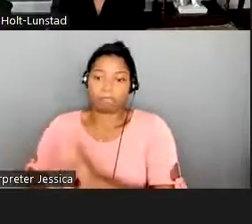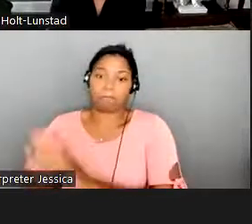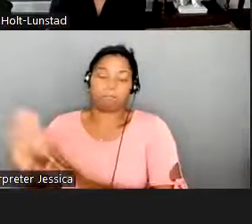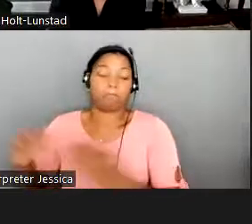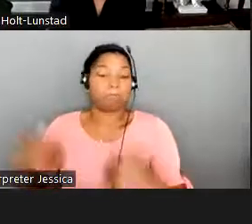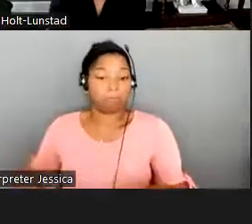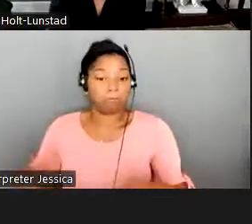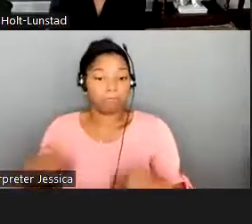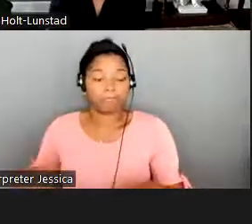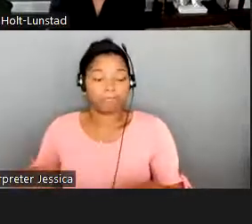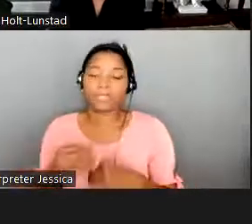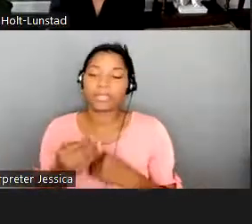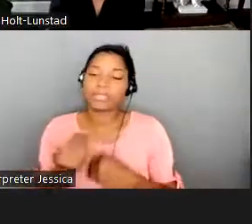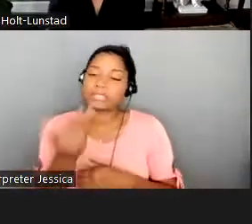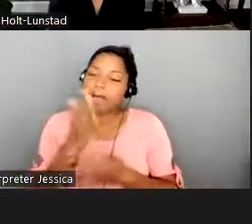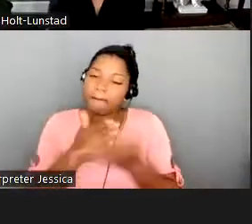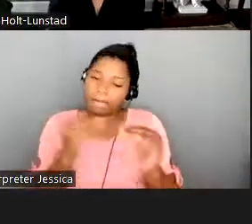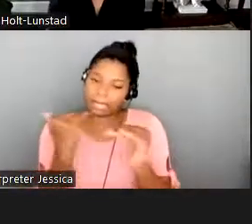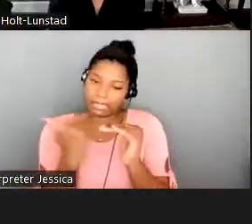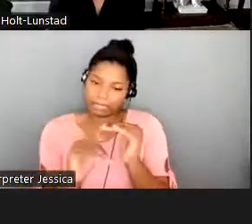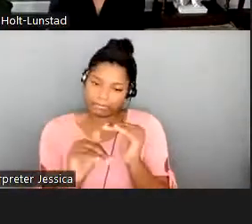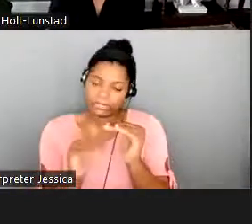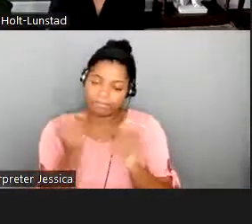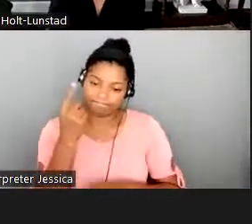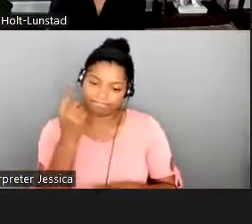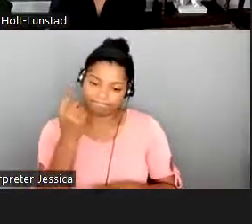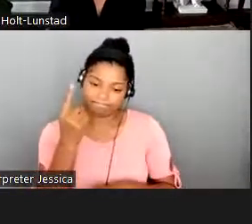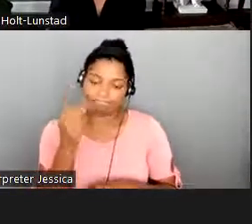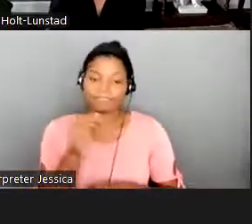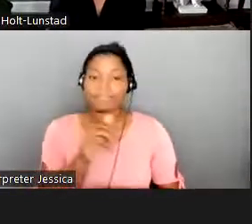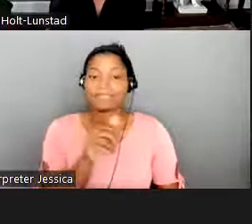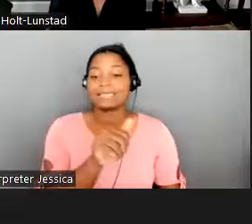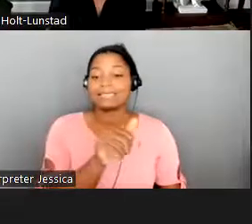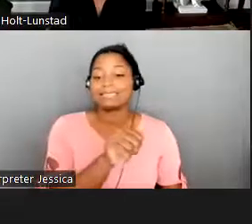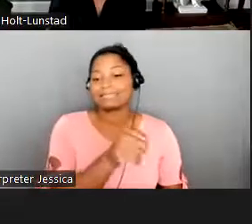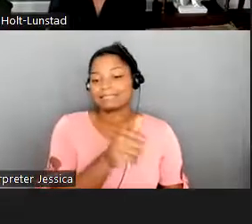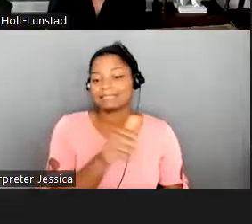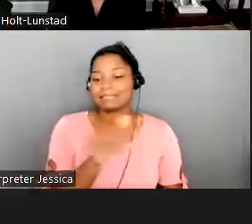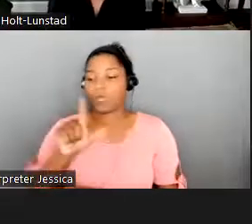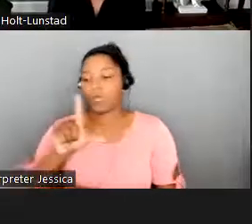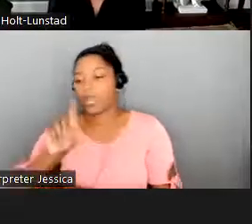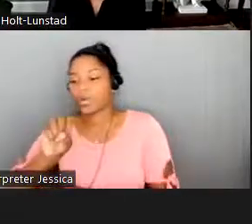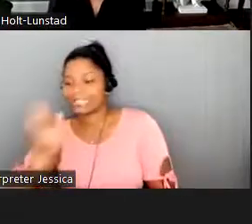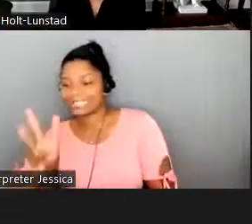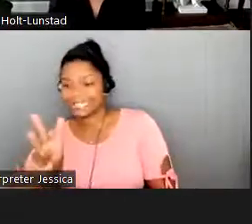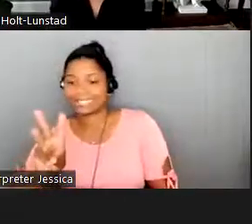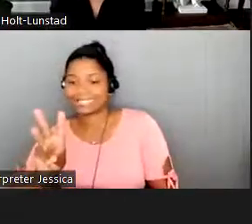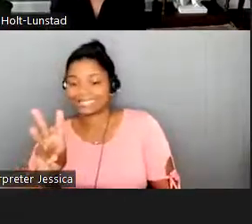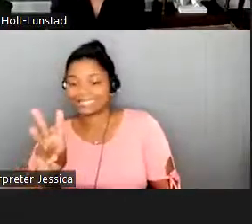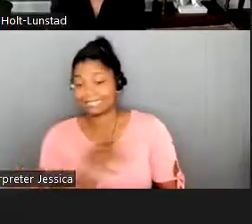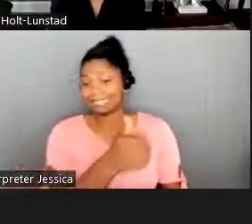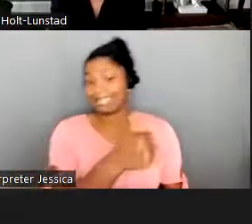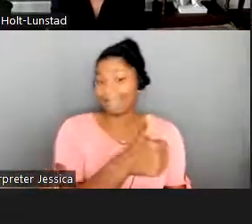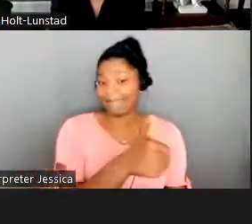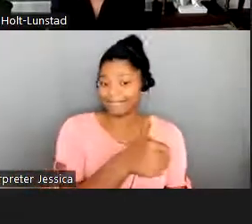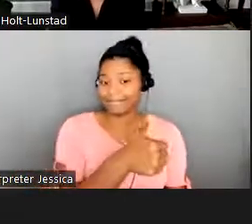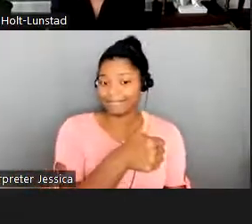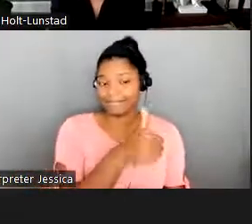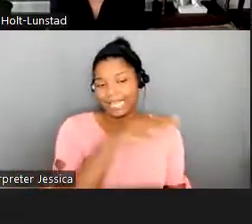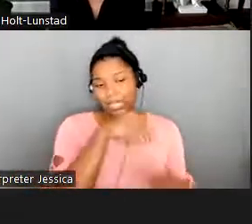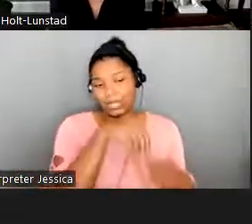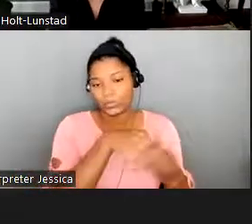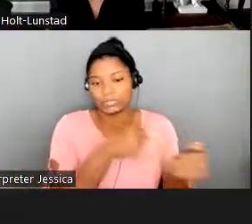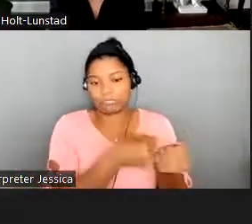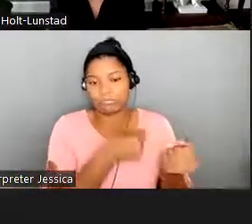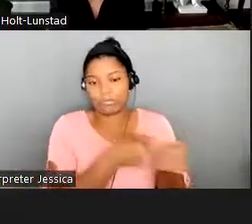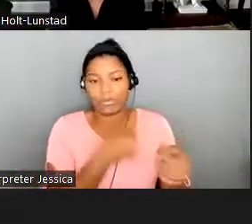are some limitations to this. Only 10 of the 106 randomized controlled trials included support from